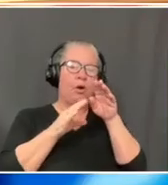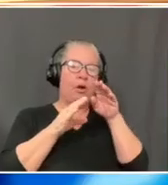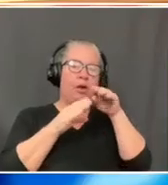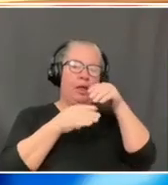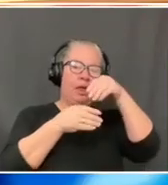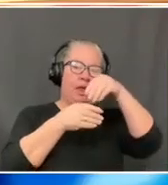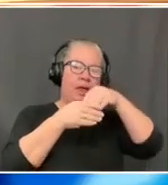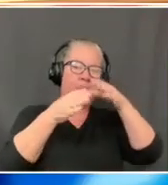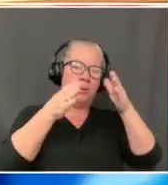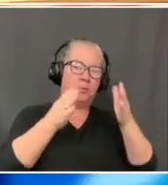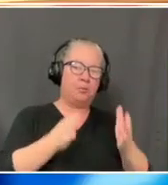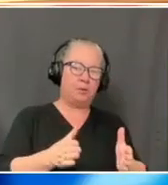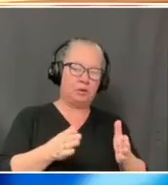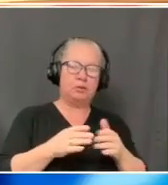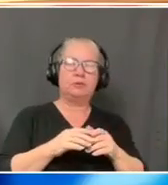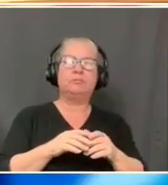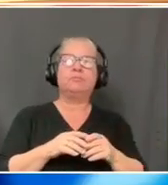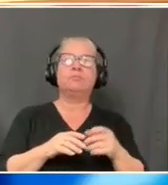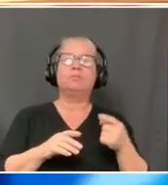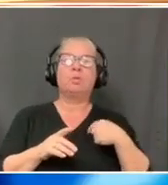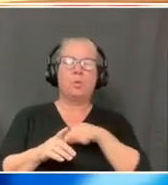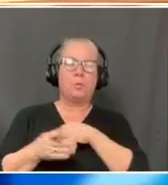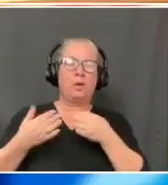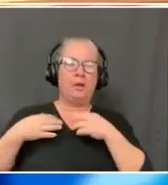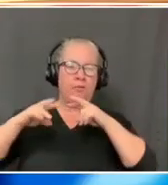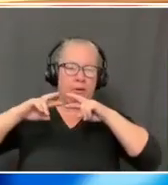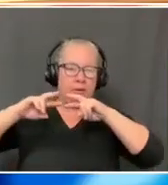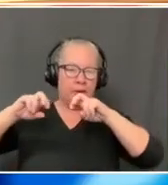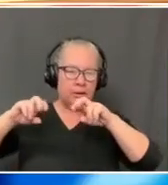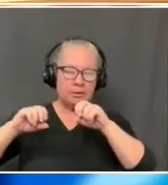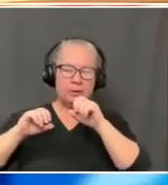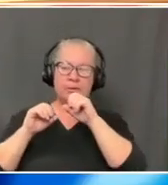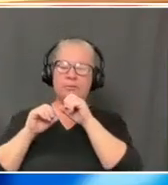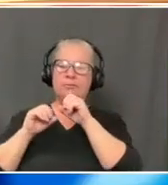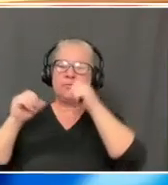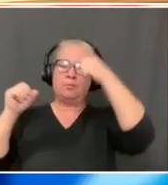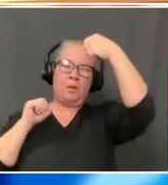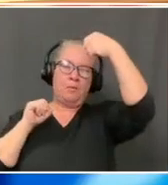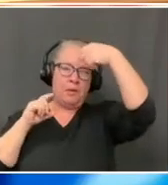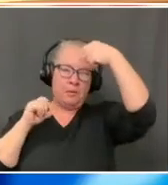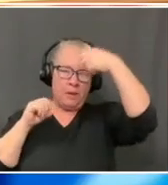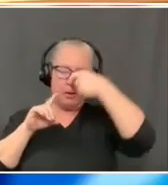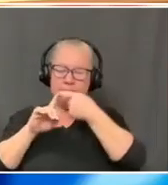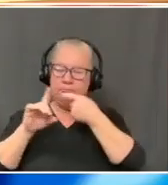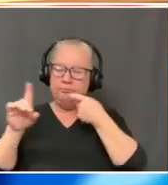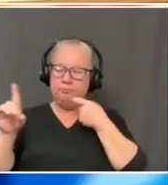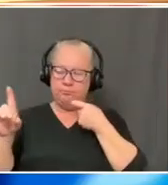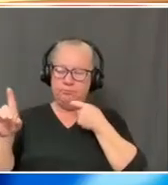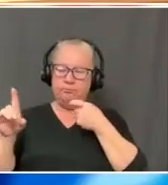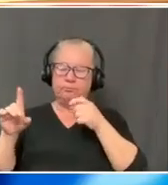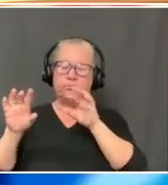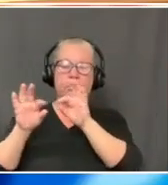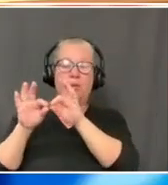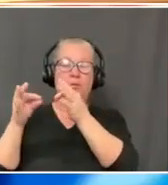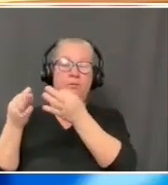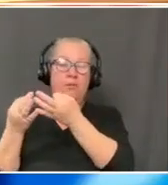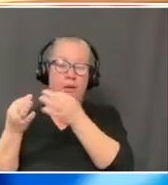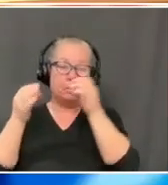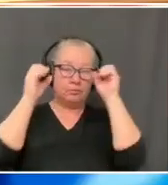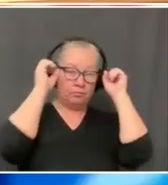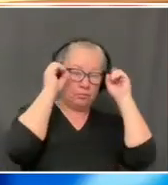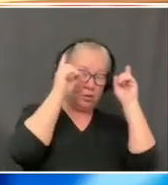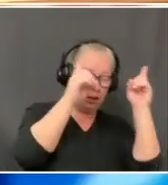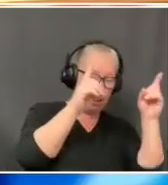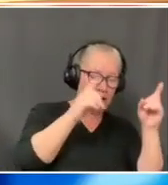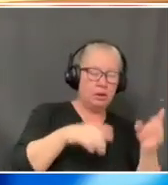an analysis of that and gotten some feedback from families and also the educators? Because just from speaking to folks,